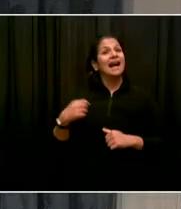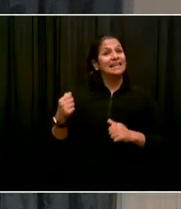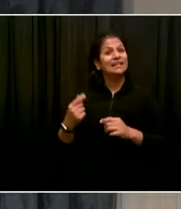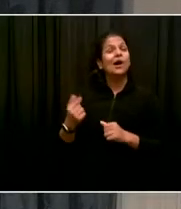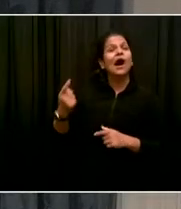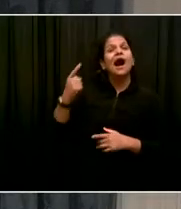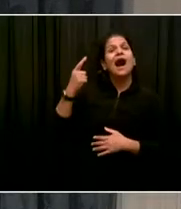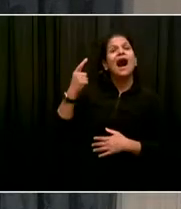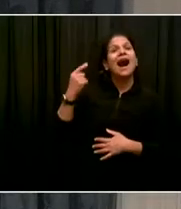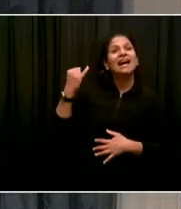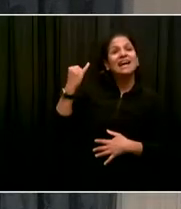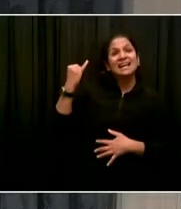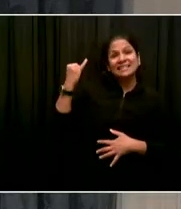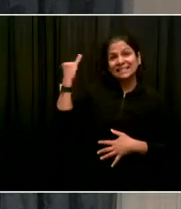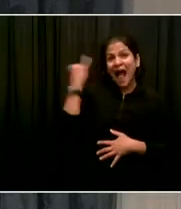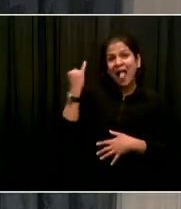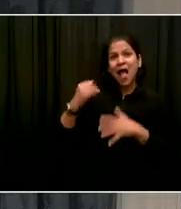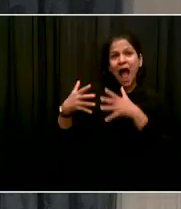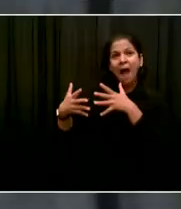No.